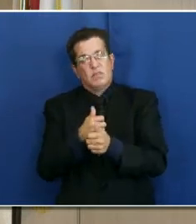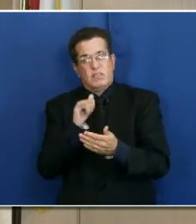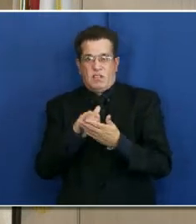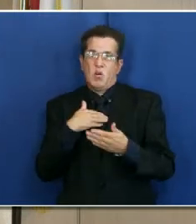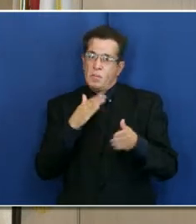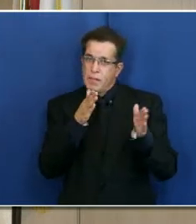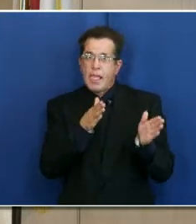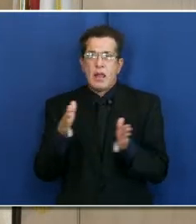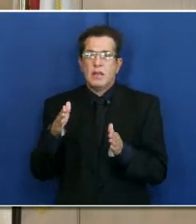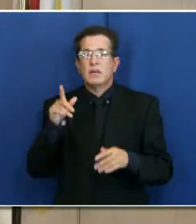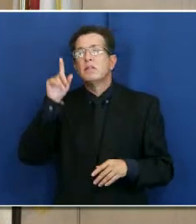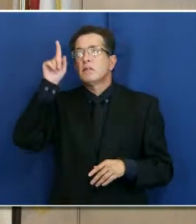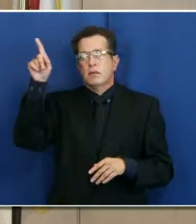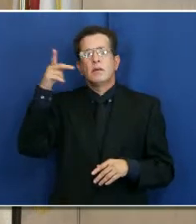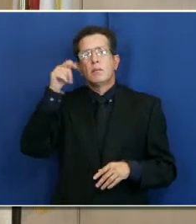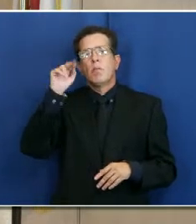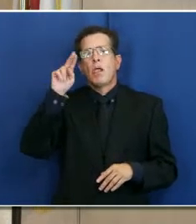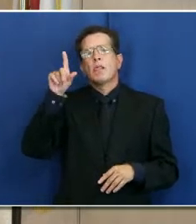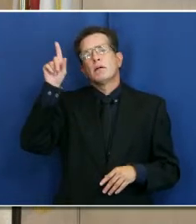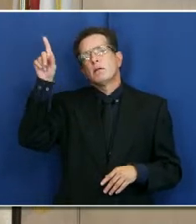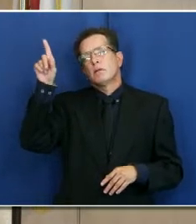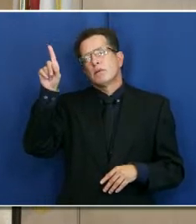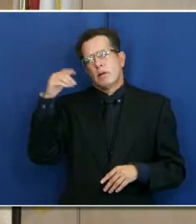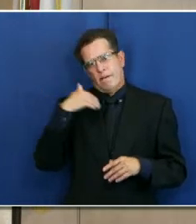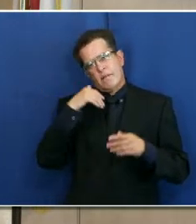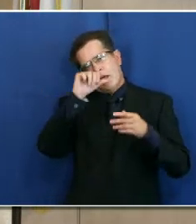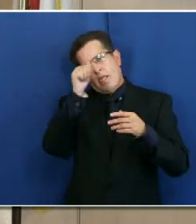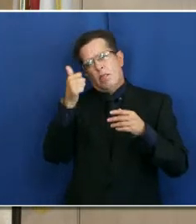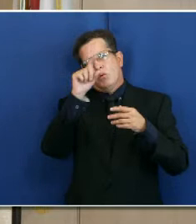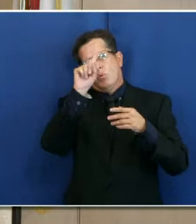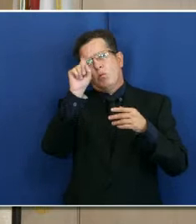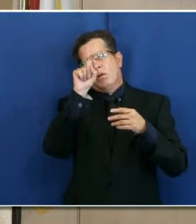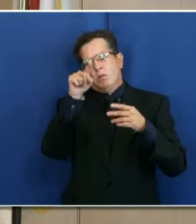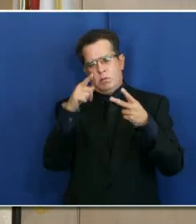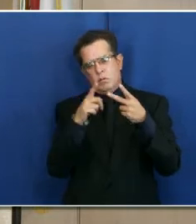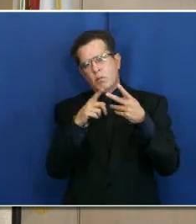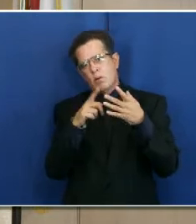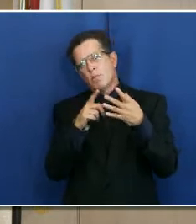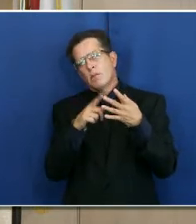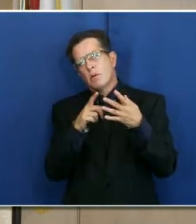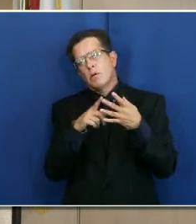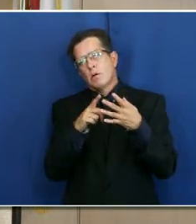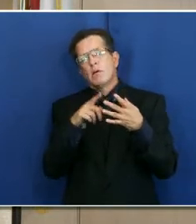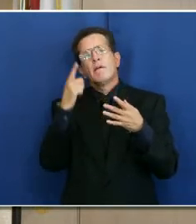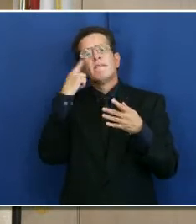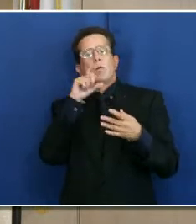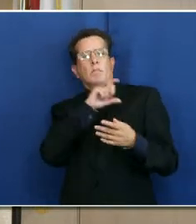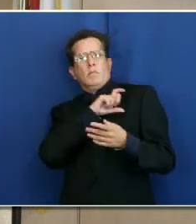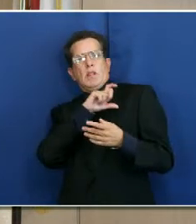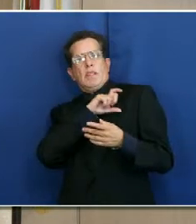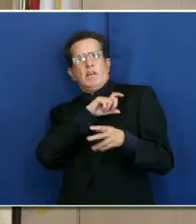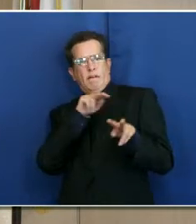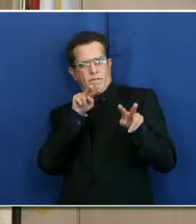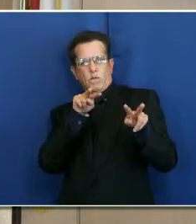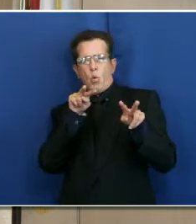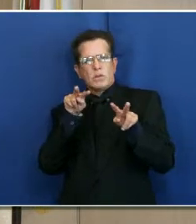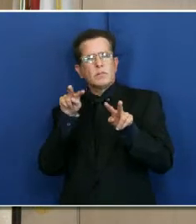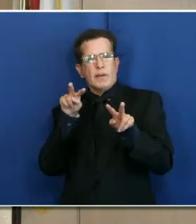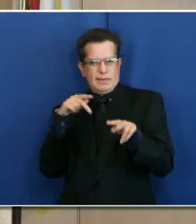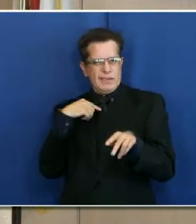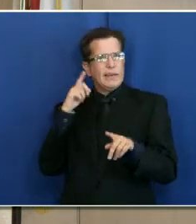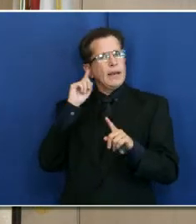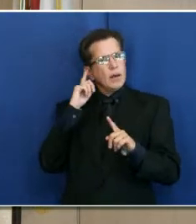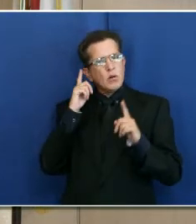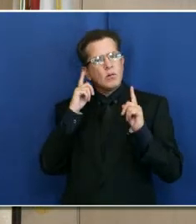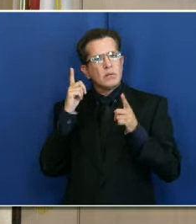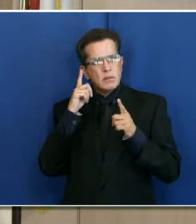you. And another question, if I might, regarding enforcement. We've heard a fair amount over the